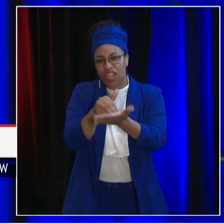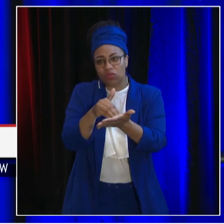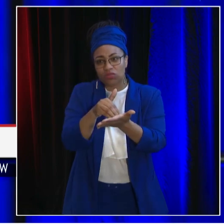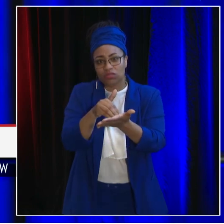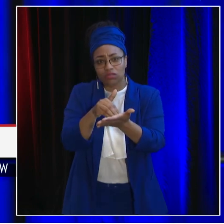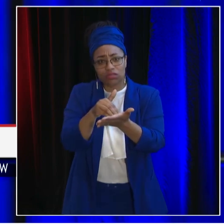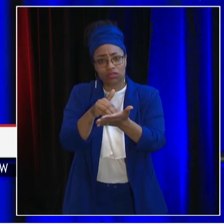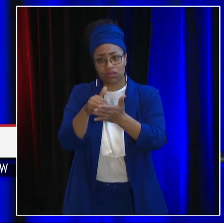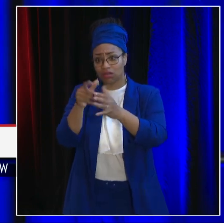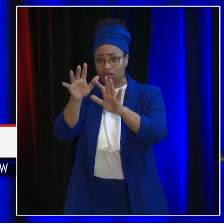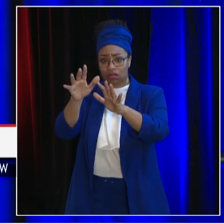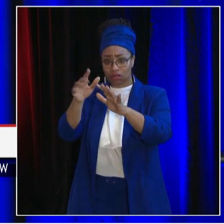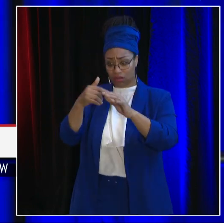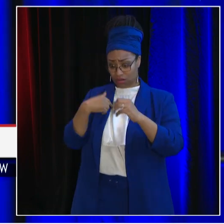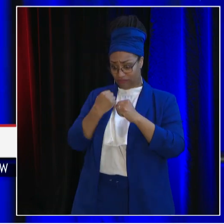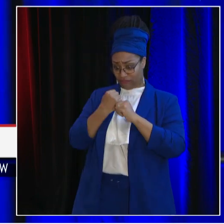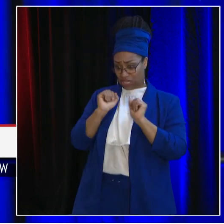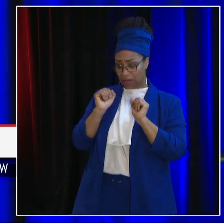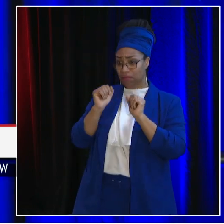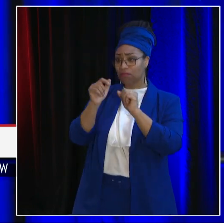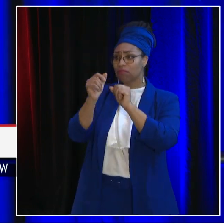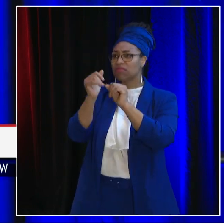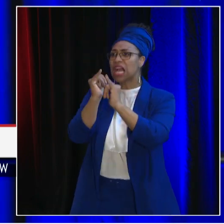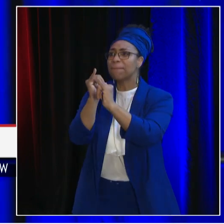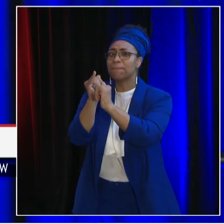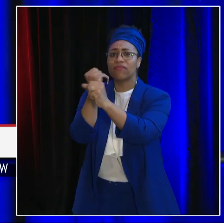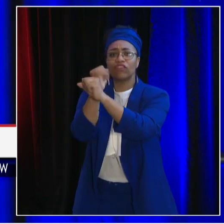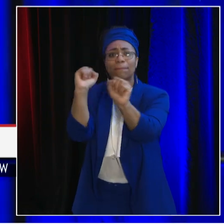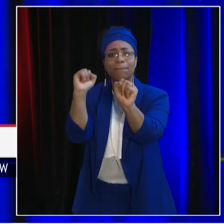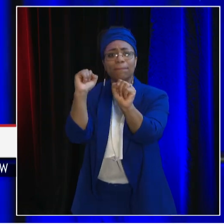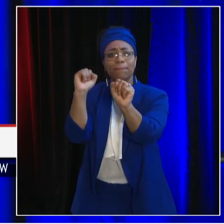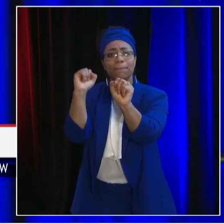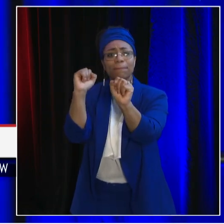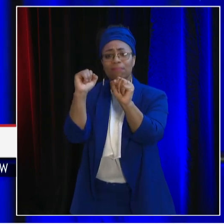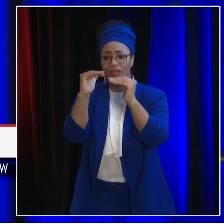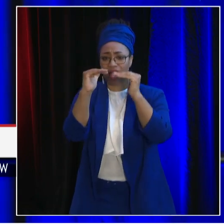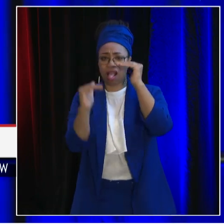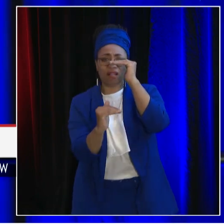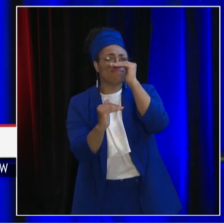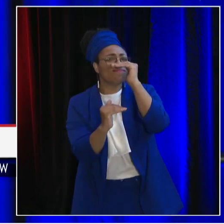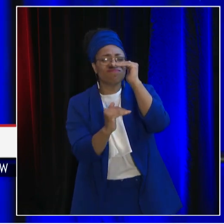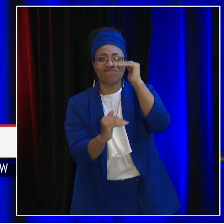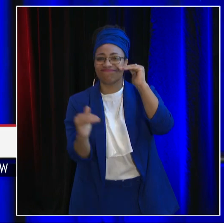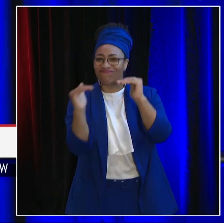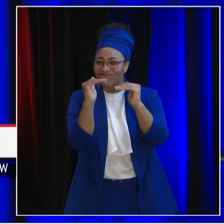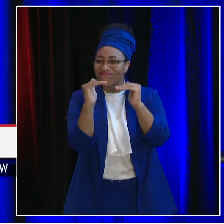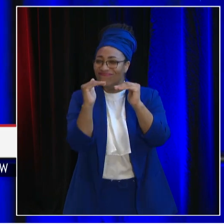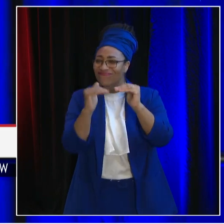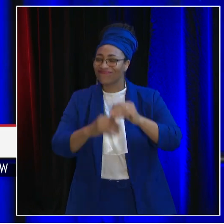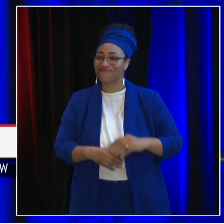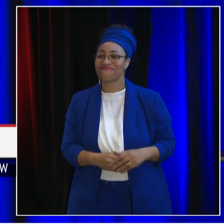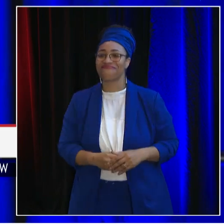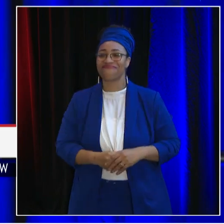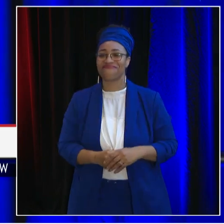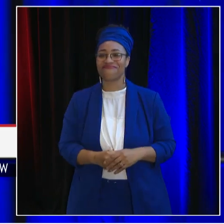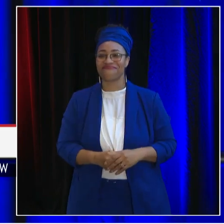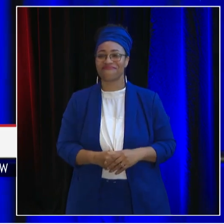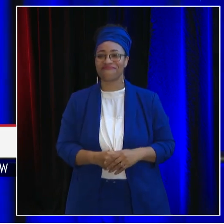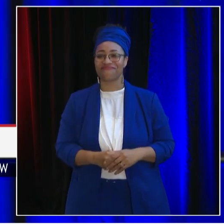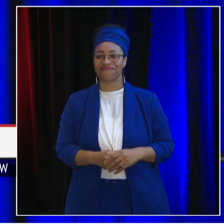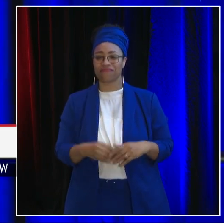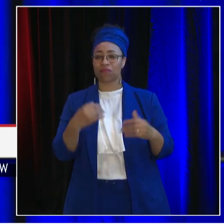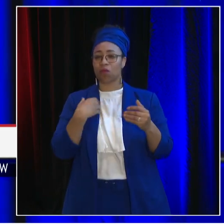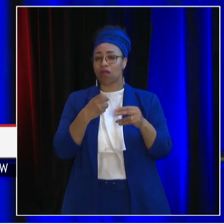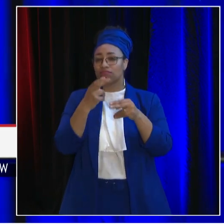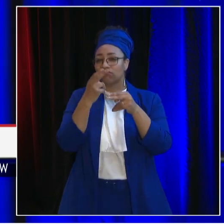others, Americans. I wanted to mark this occasion and share with you a short story. A few months